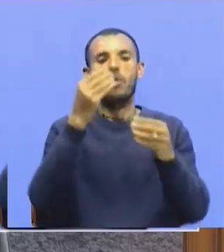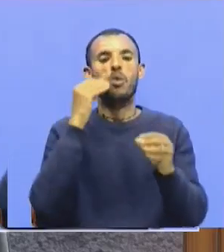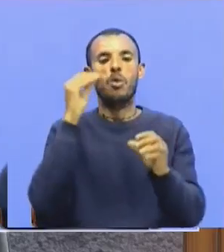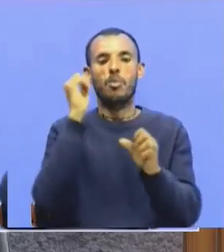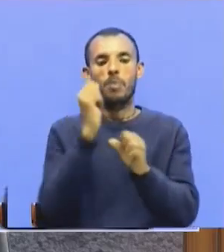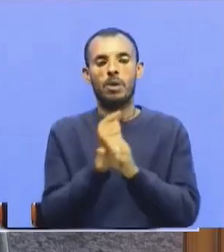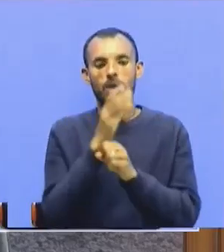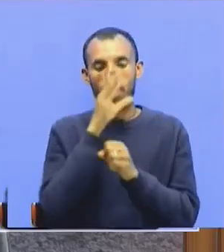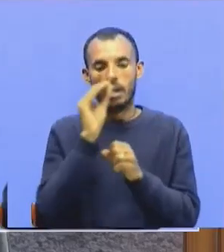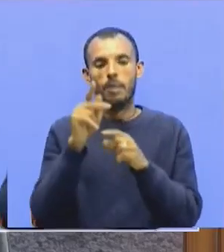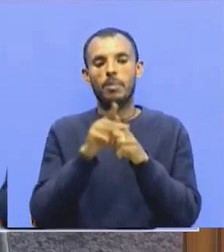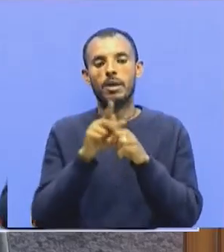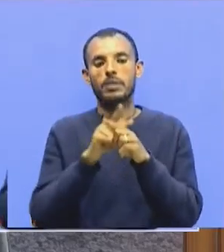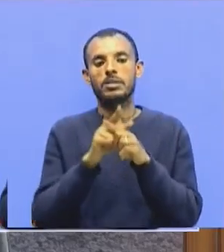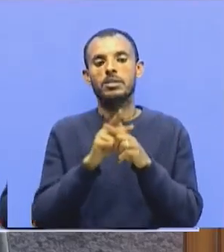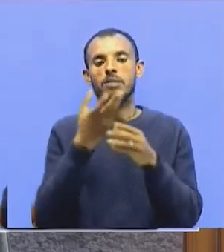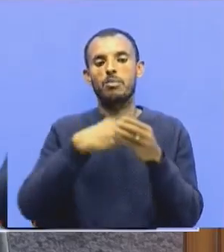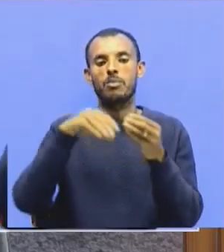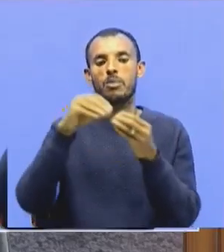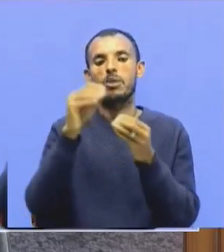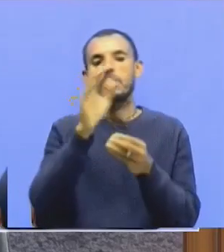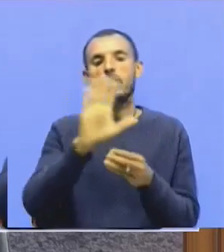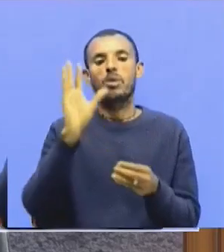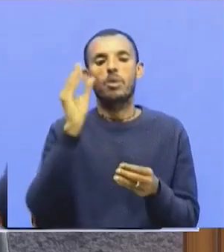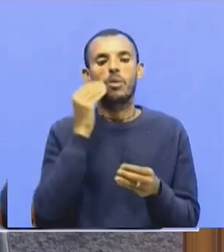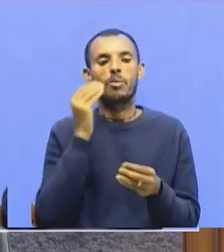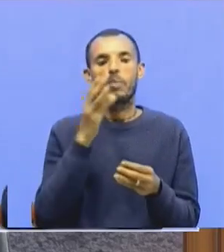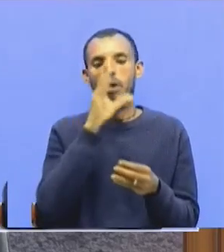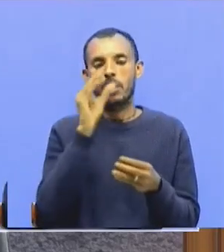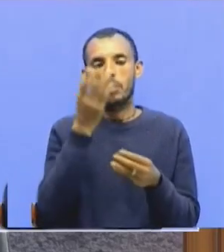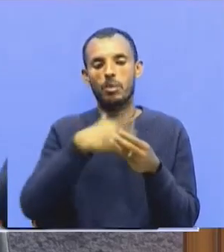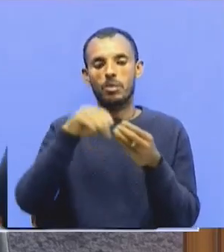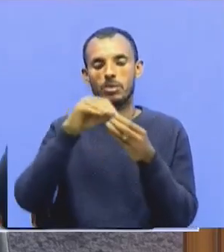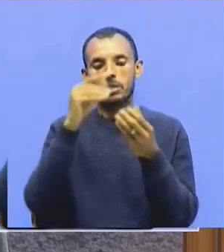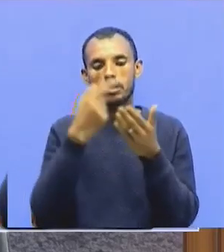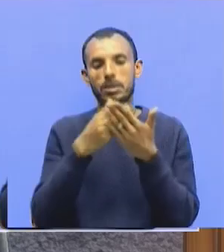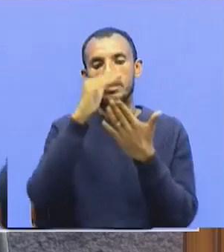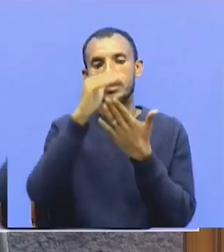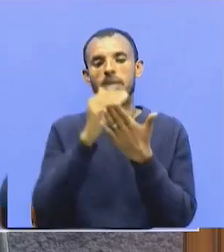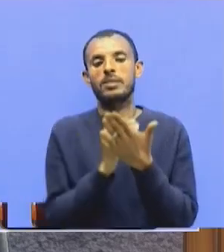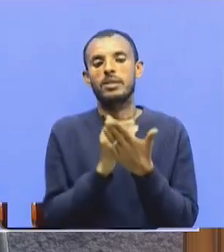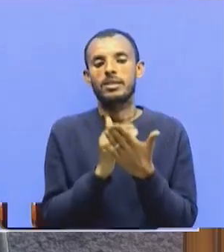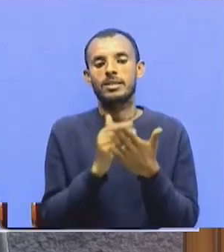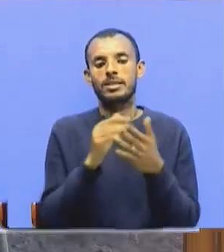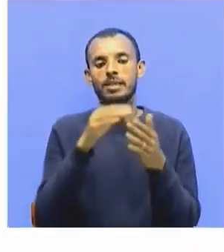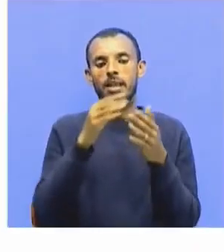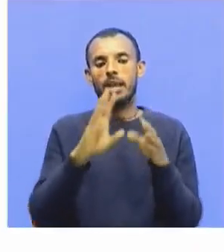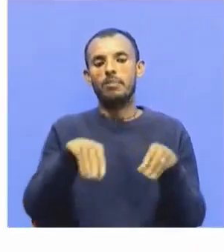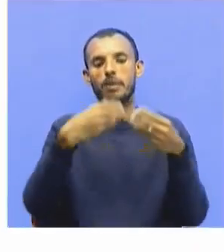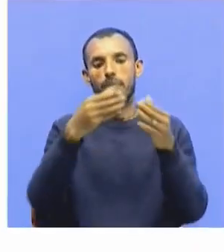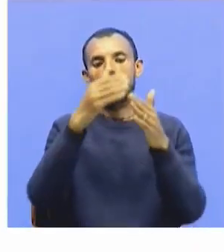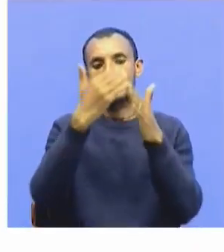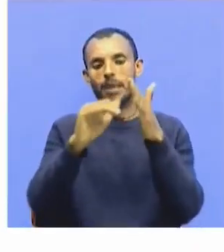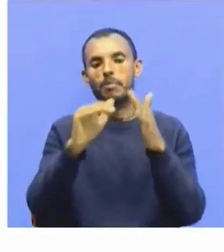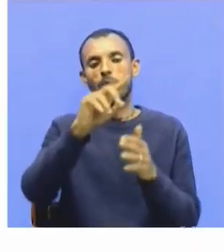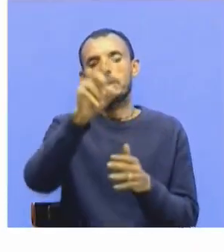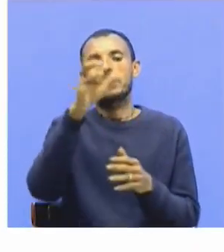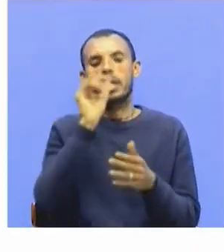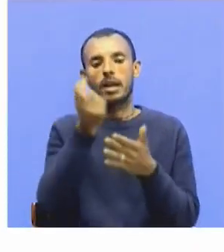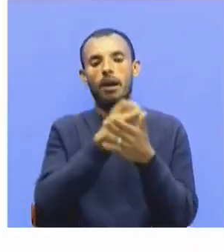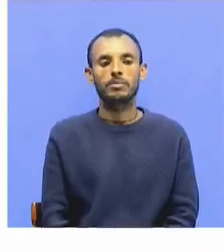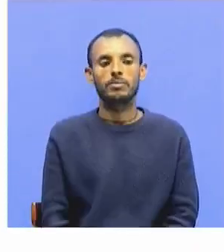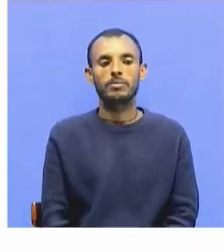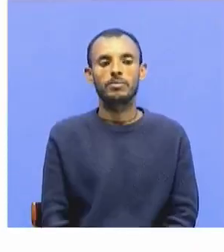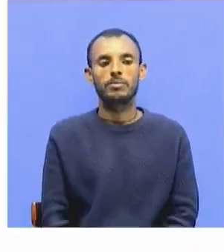and practice more your home and also this lesson. Let me give you some questions and write down your exercise